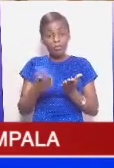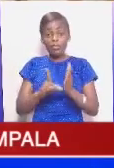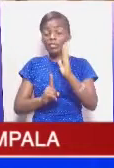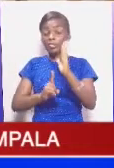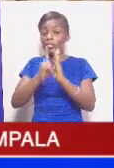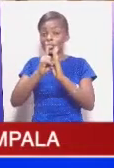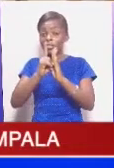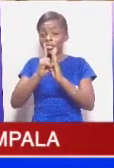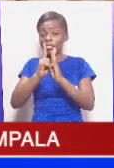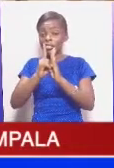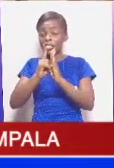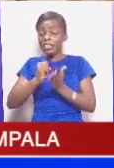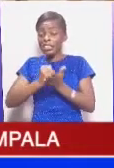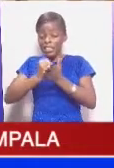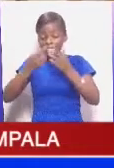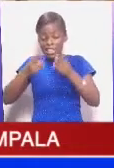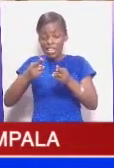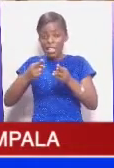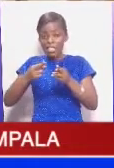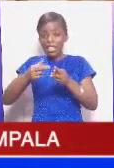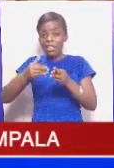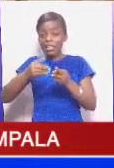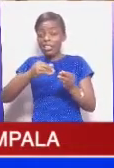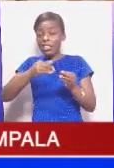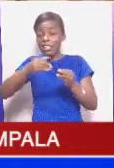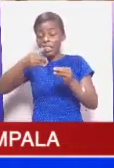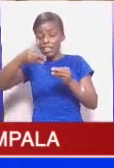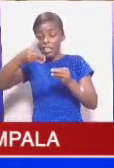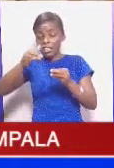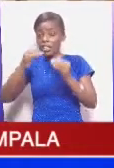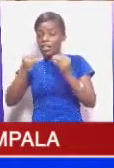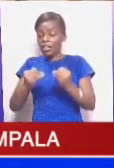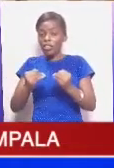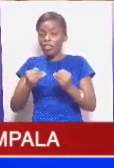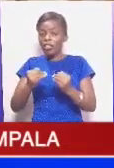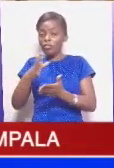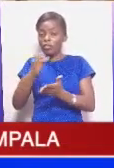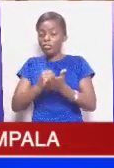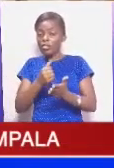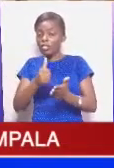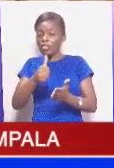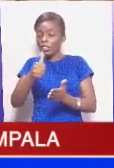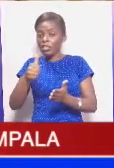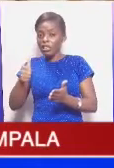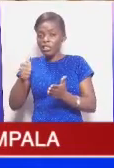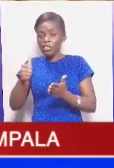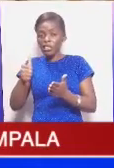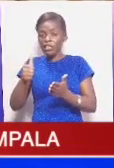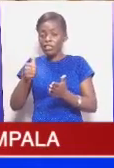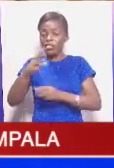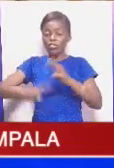development aid gyetandise okugenda kati kubanga buli nsi erina omutawaana gwa COVID,